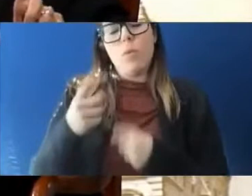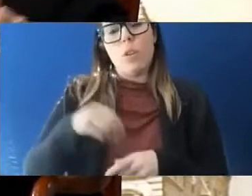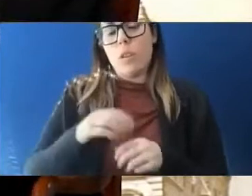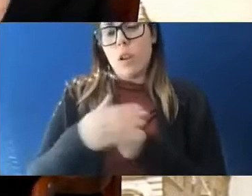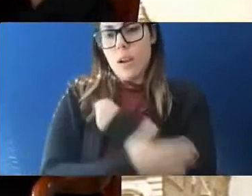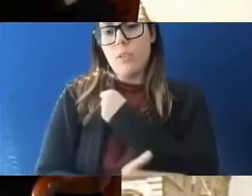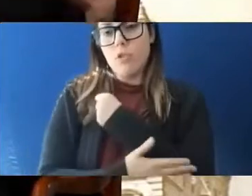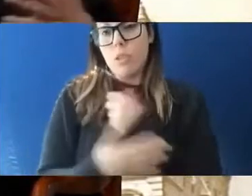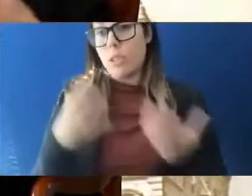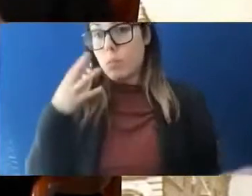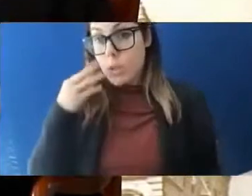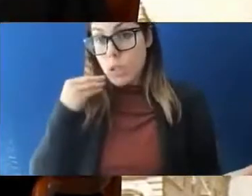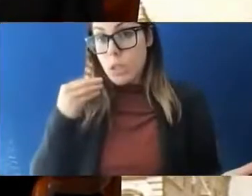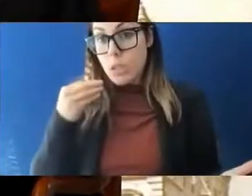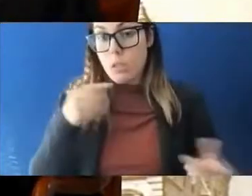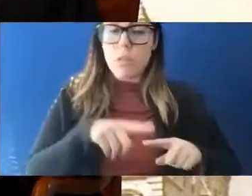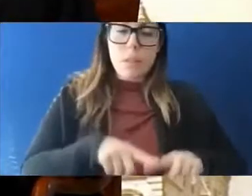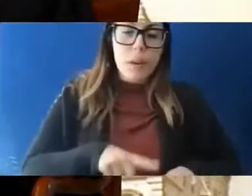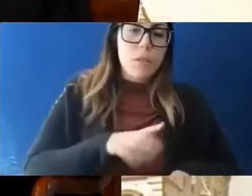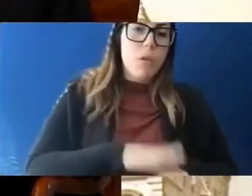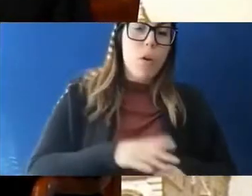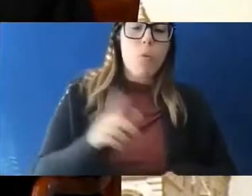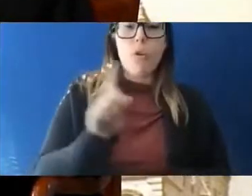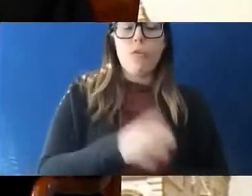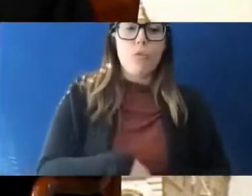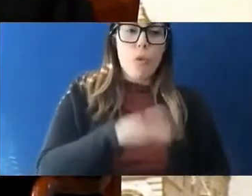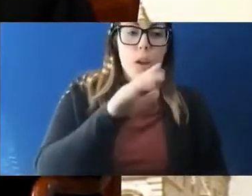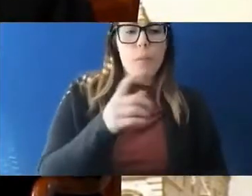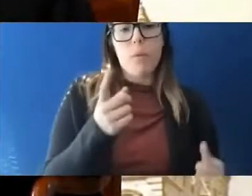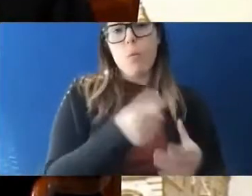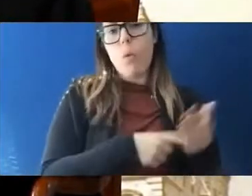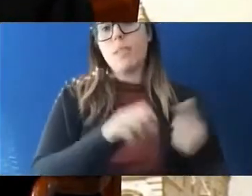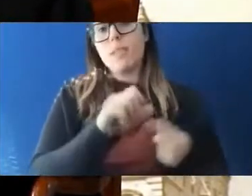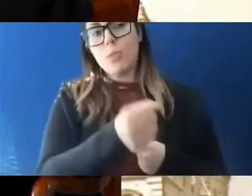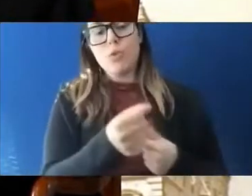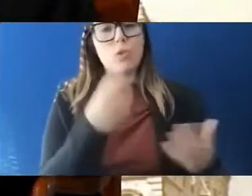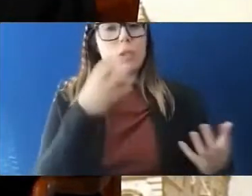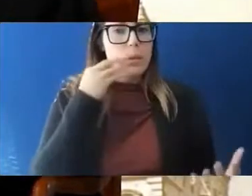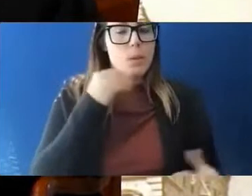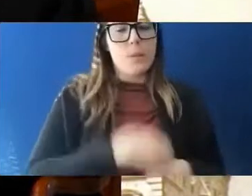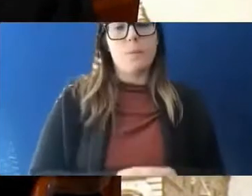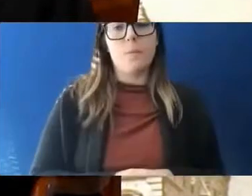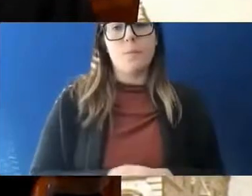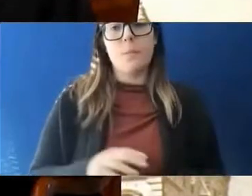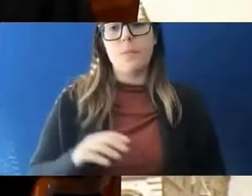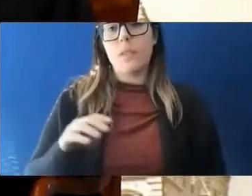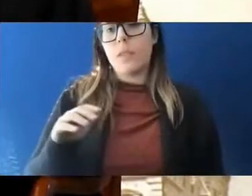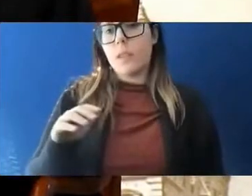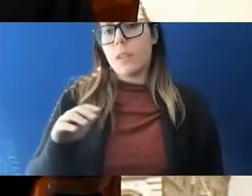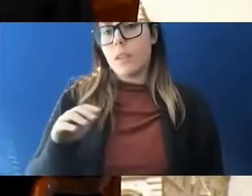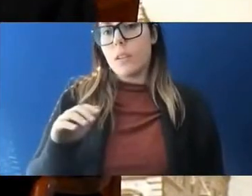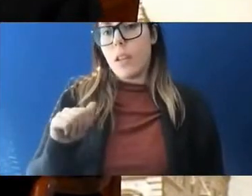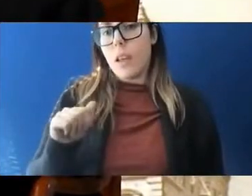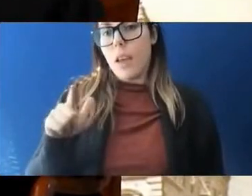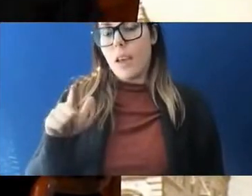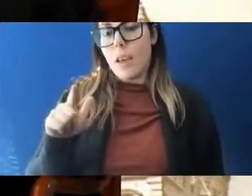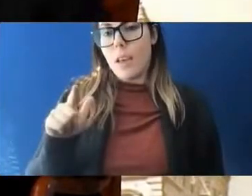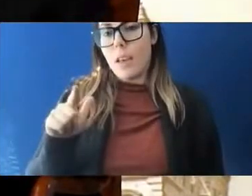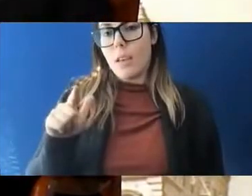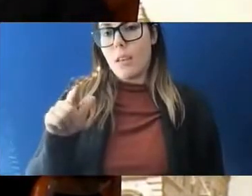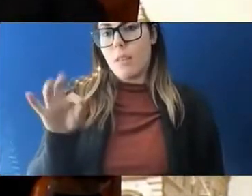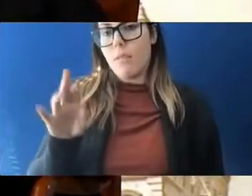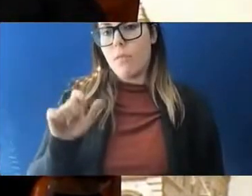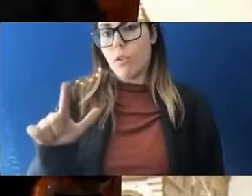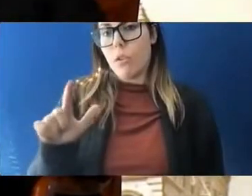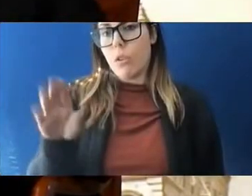have experienced, depending on where they've grown up and the conditions in which they have. A. Philip Randolph, another